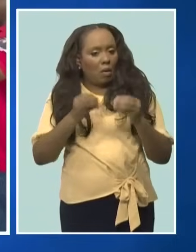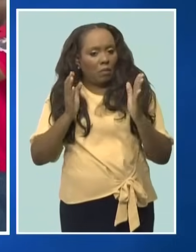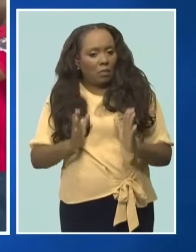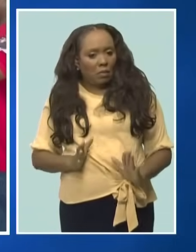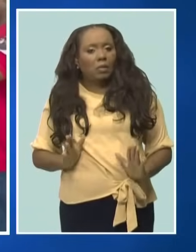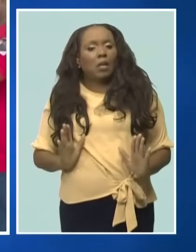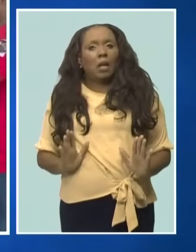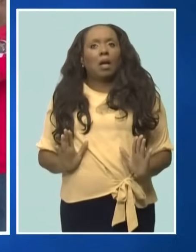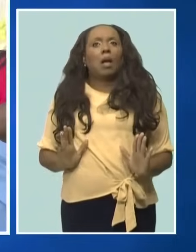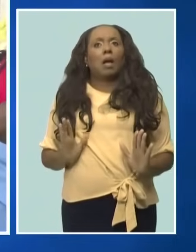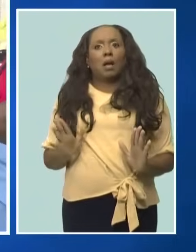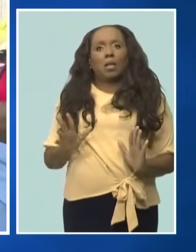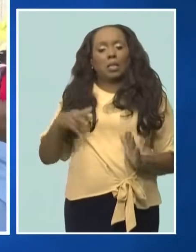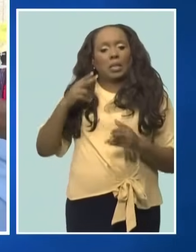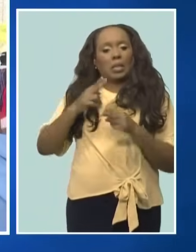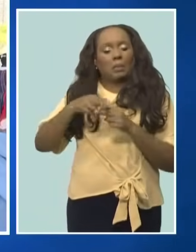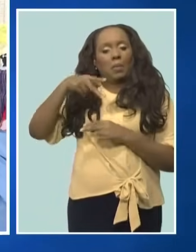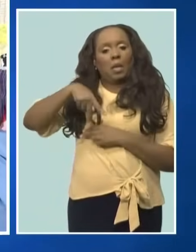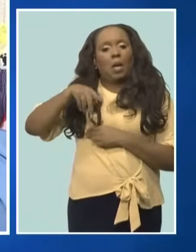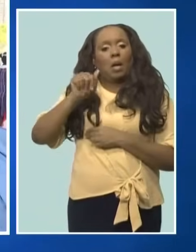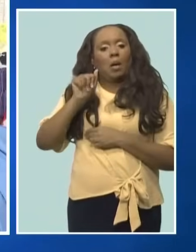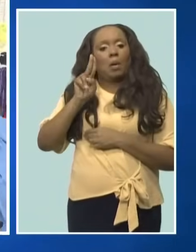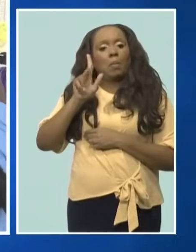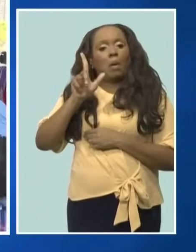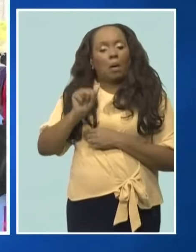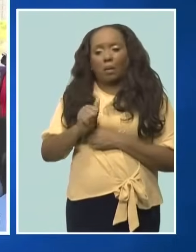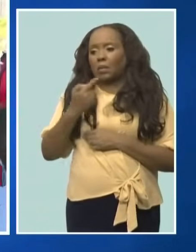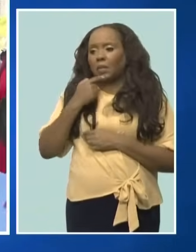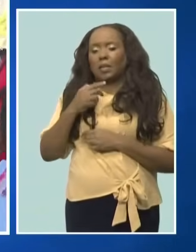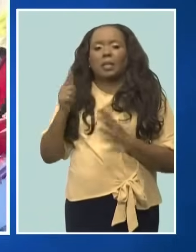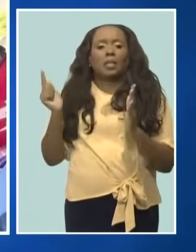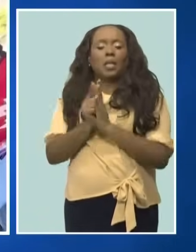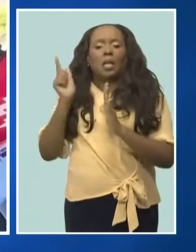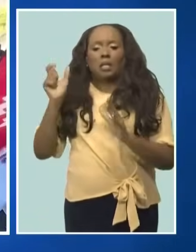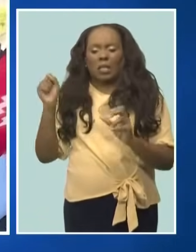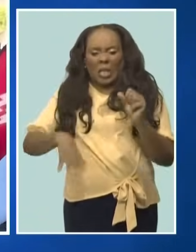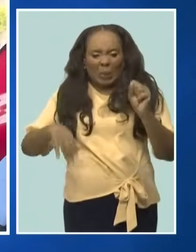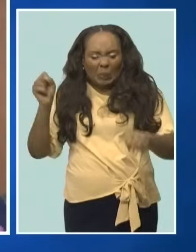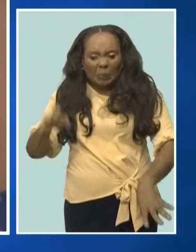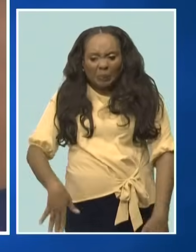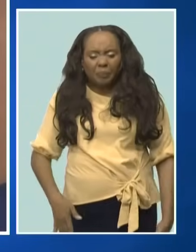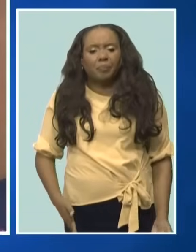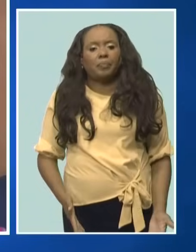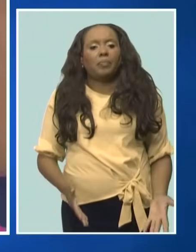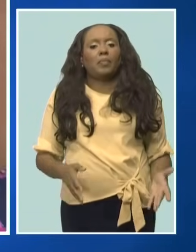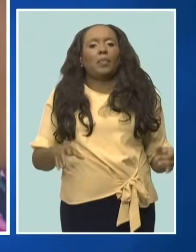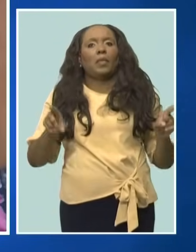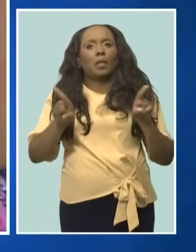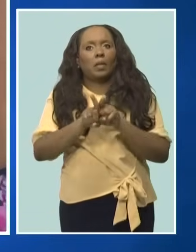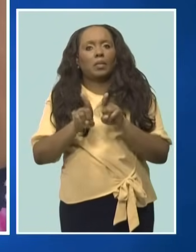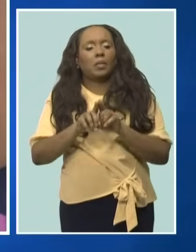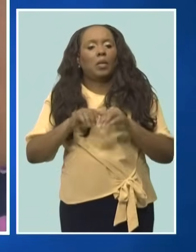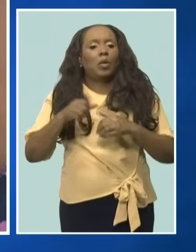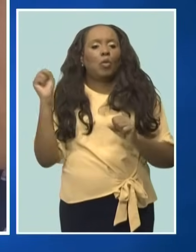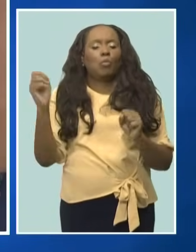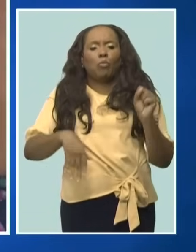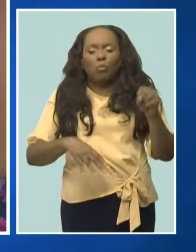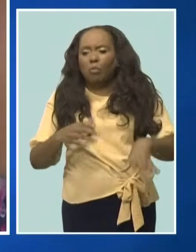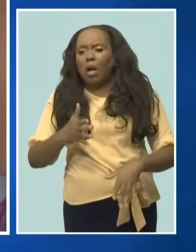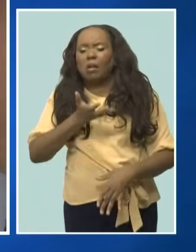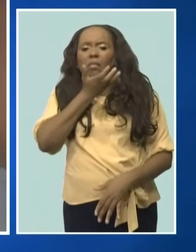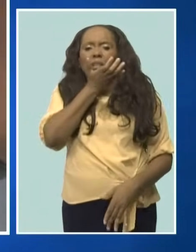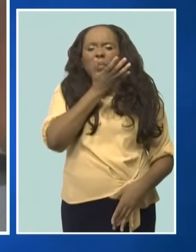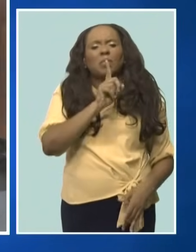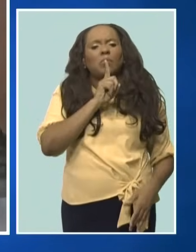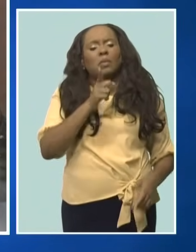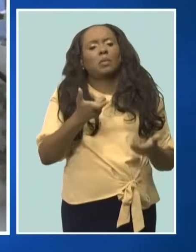Vector Control Unit, Paula Husband-Charles, says illegal dumping and other methods of discarding garbage indiscriminately remain